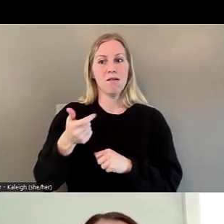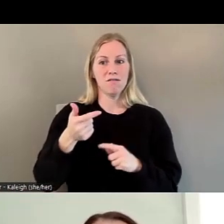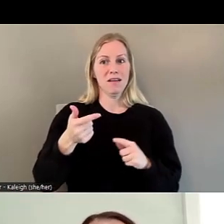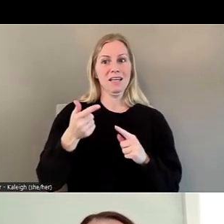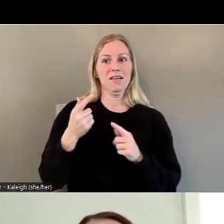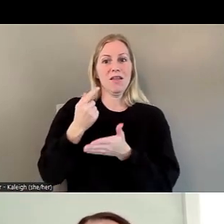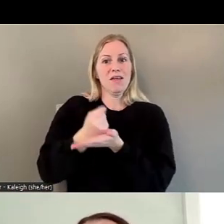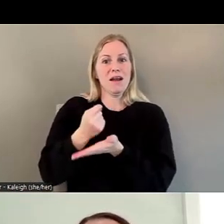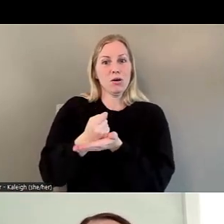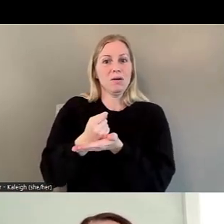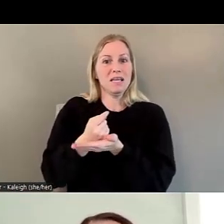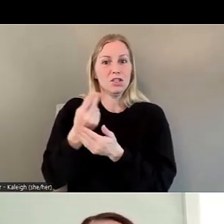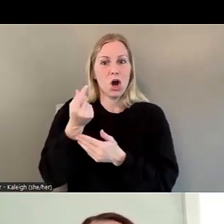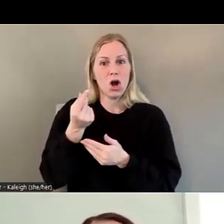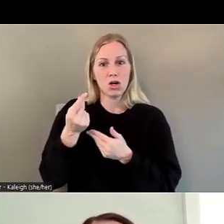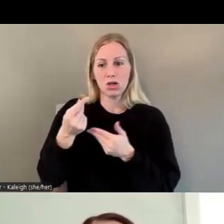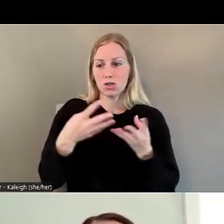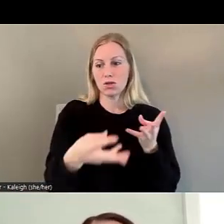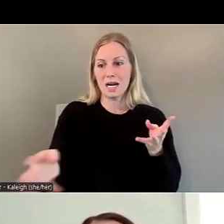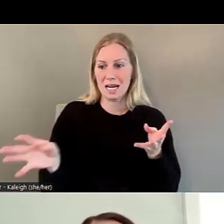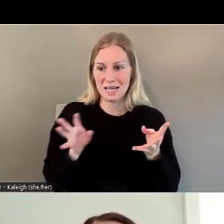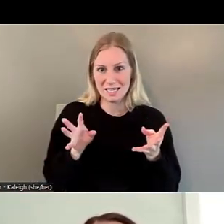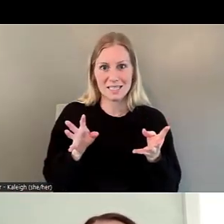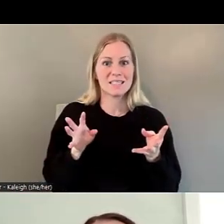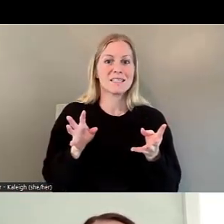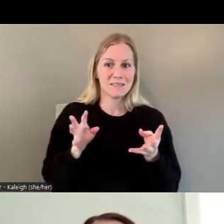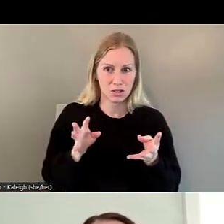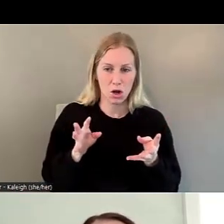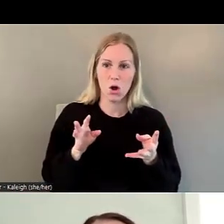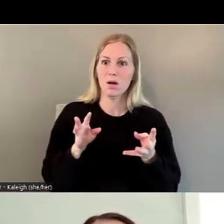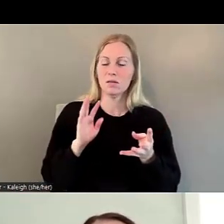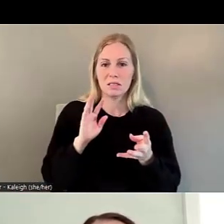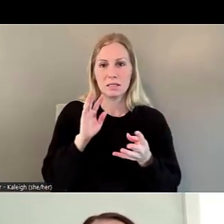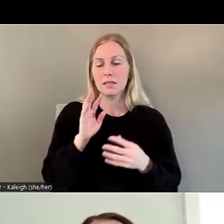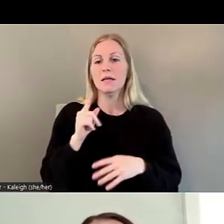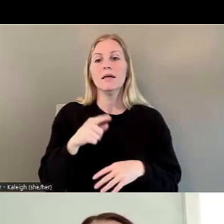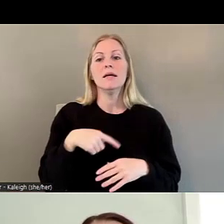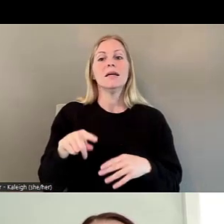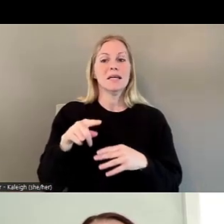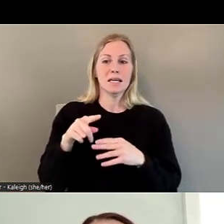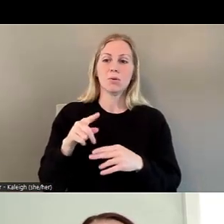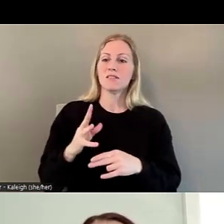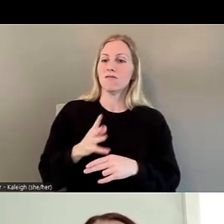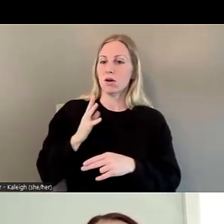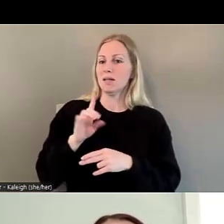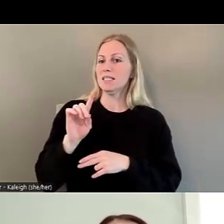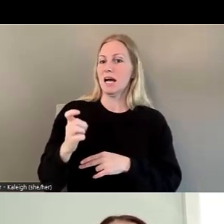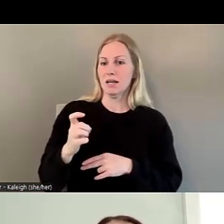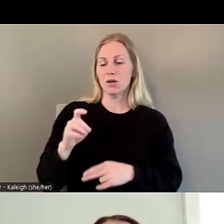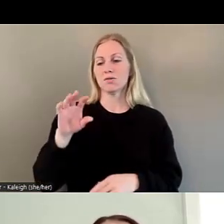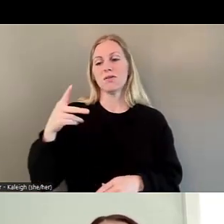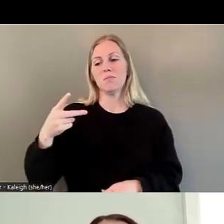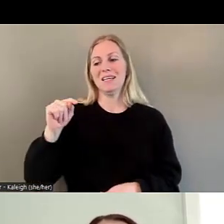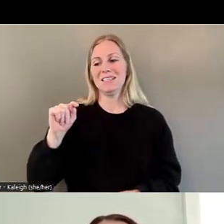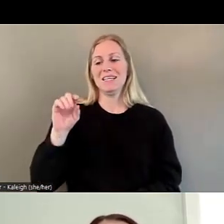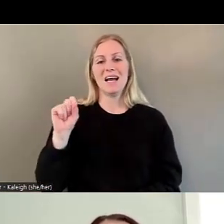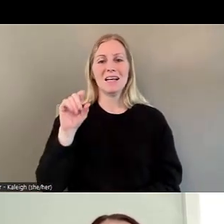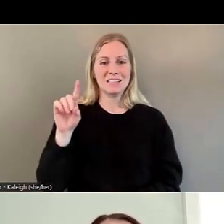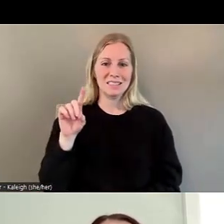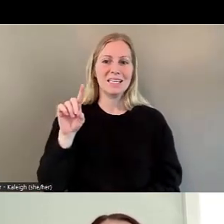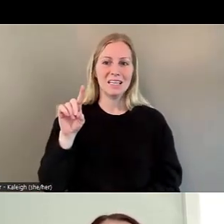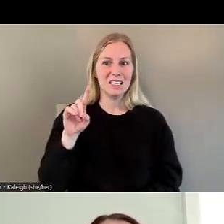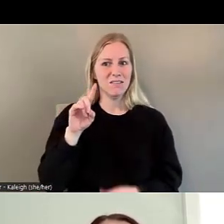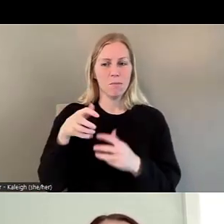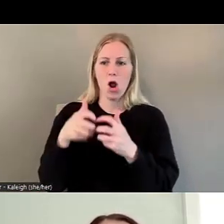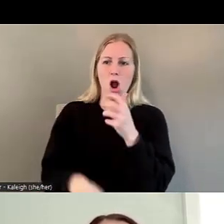stuffed animals in there too because they were also bad. He was formally diagnosed with post-traumatic stress disorder from harsh treatment, the misuse of